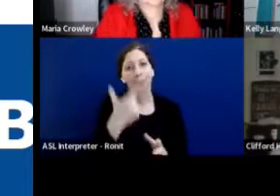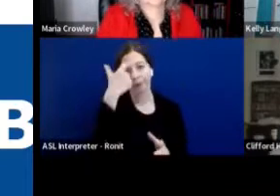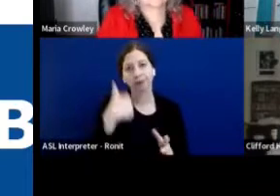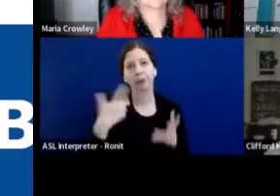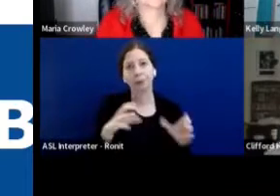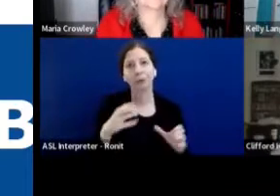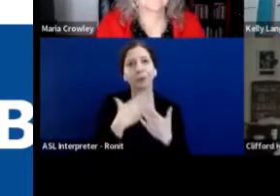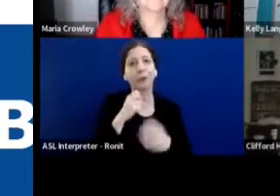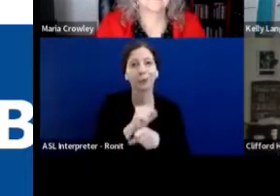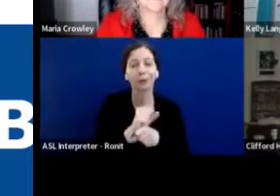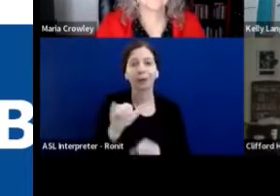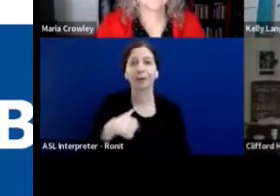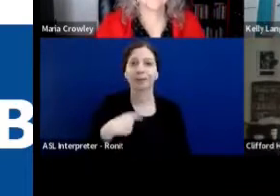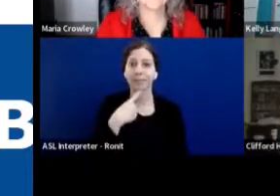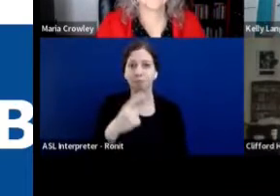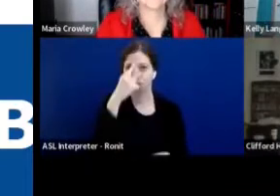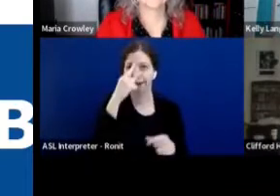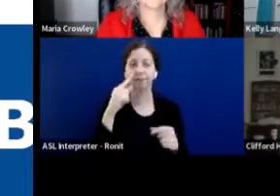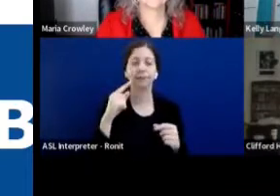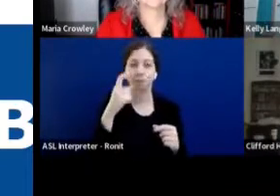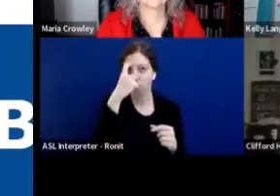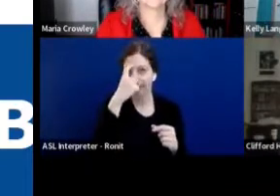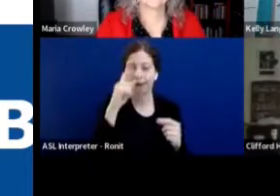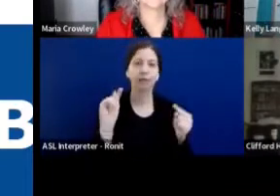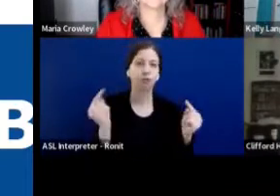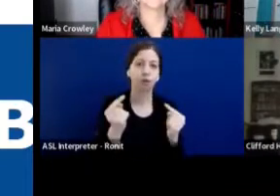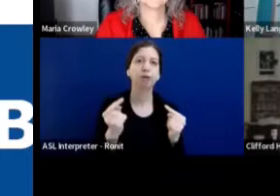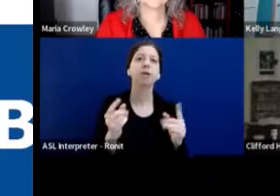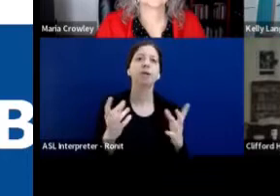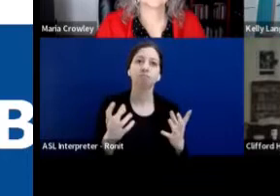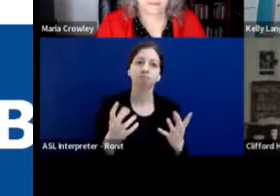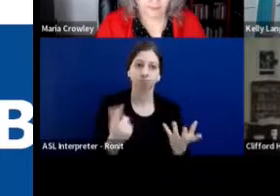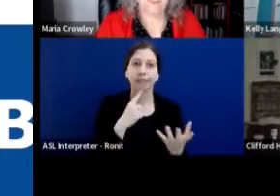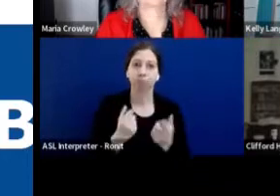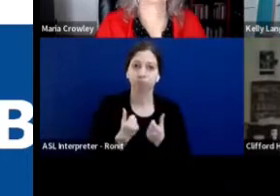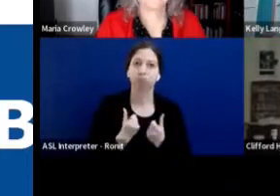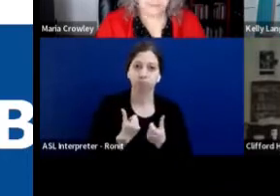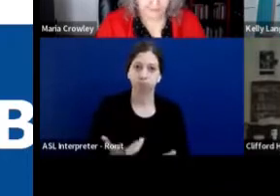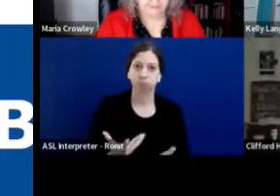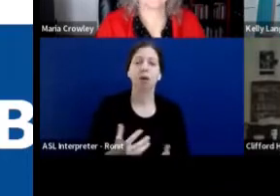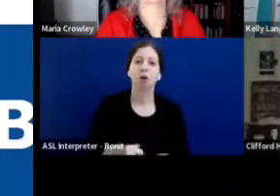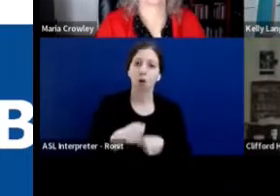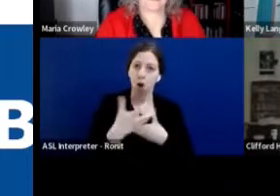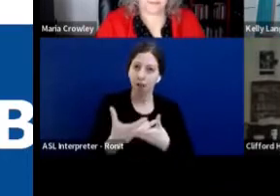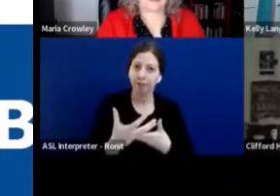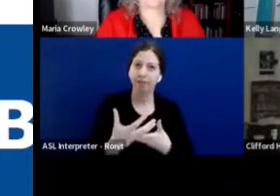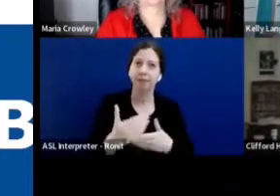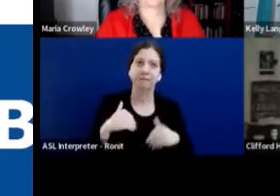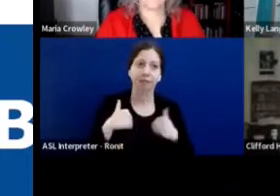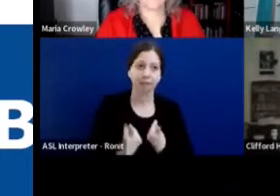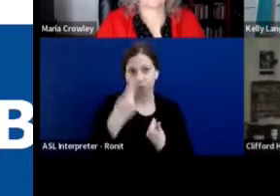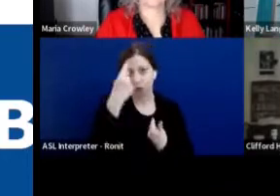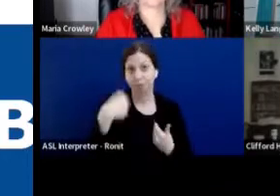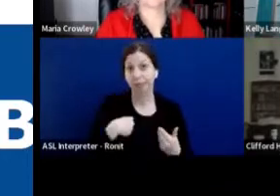Because like I said, with the brain injury, it does take it out of me. It causes fatigue for me to do these things,